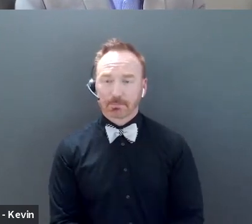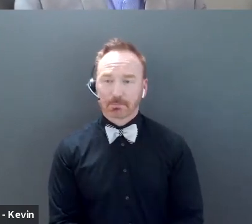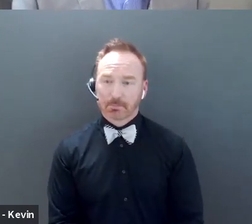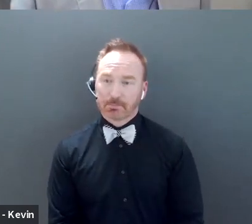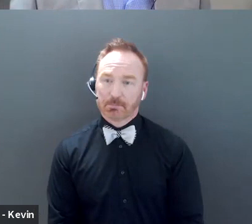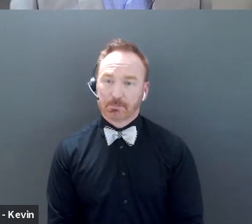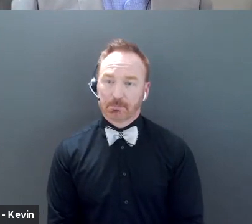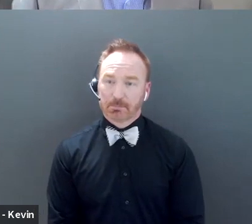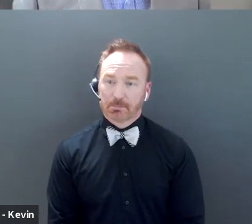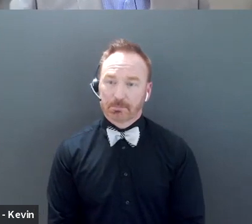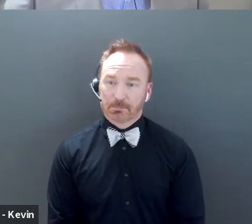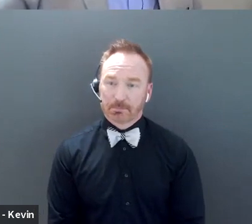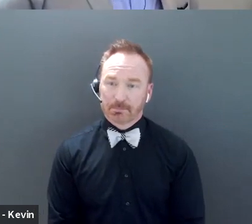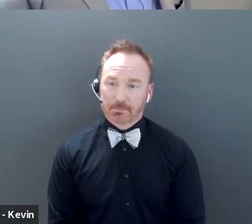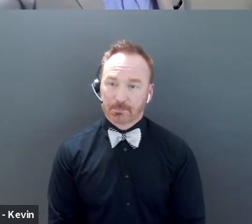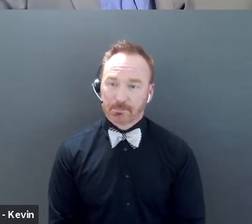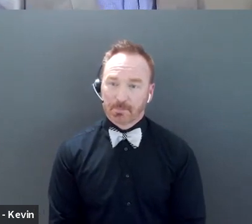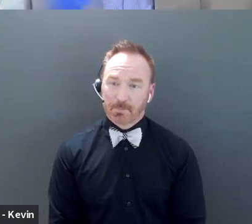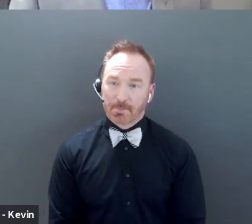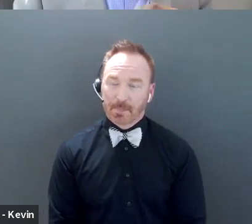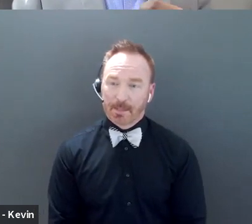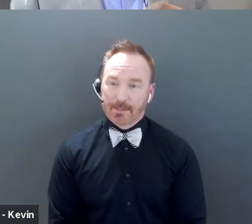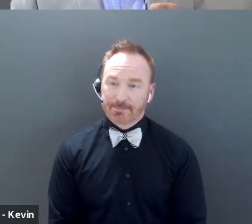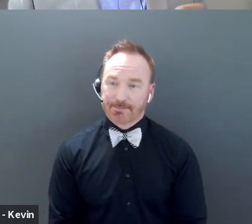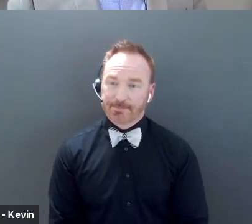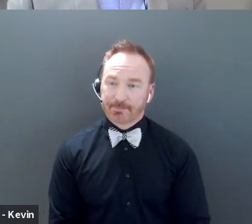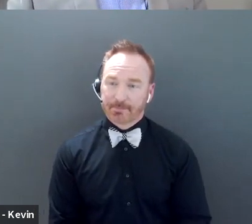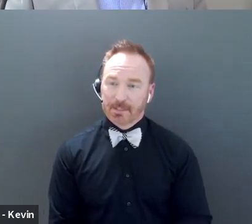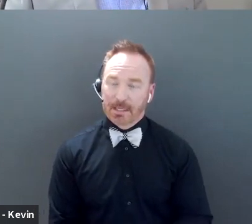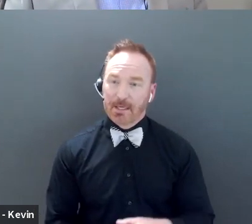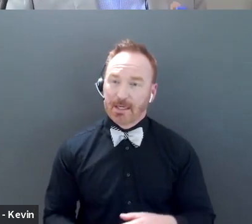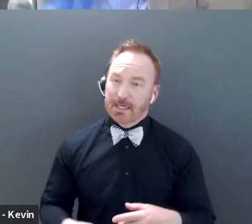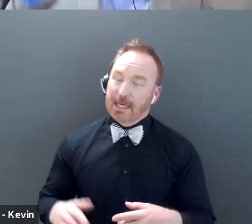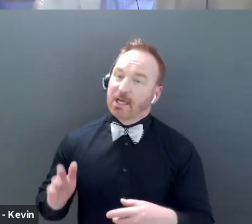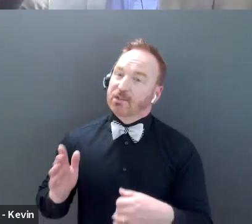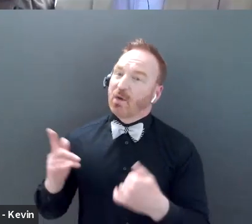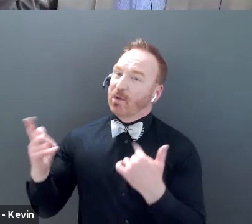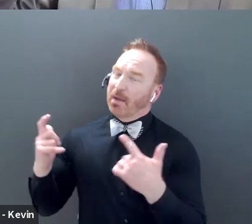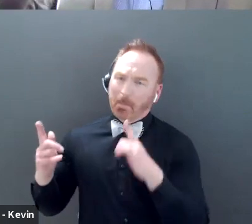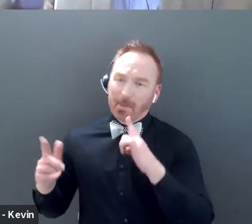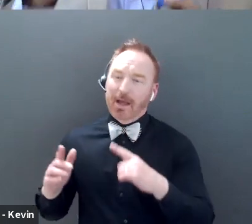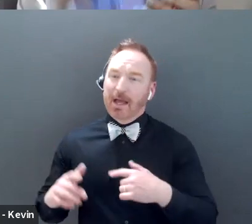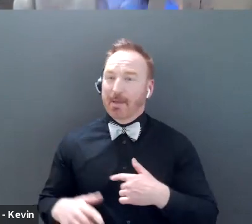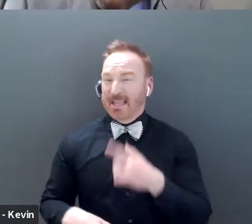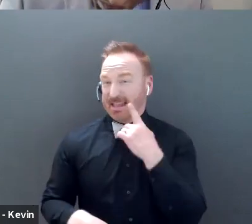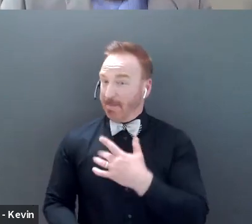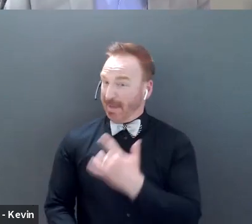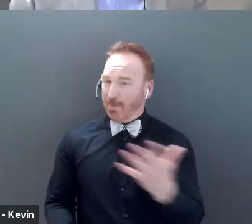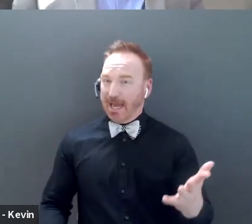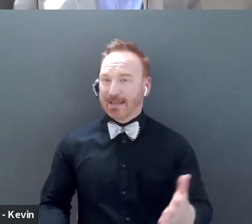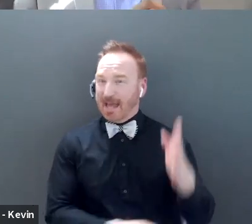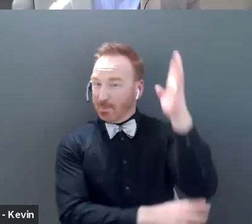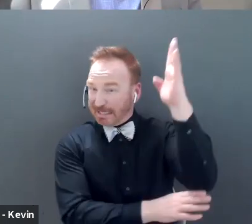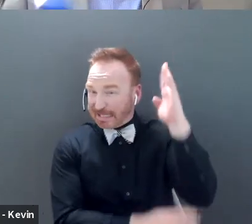We don't have a whole lot of questions today. I find that is usually reflective of an amazing presentation that